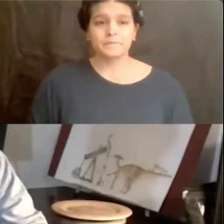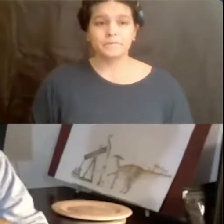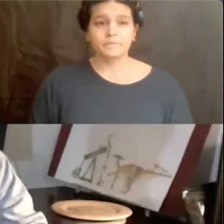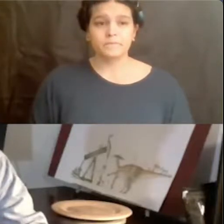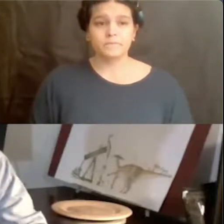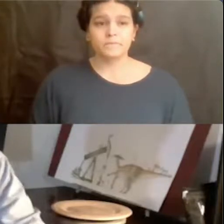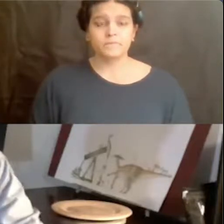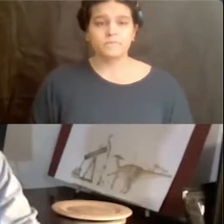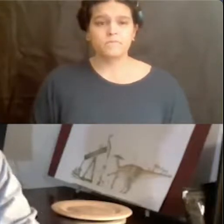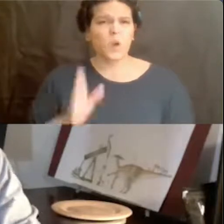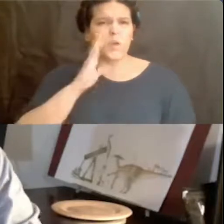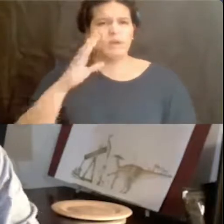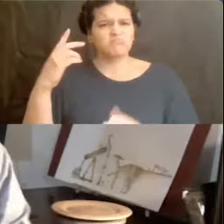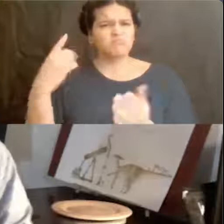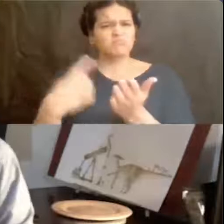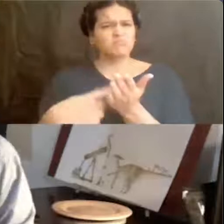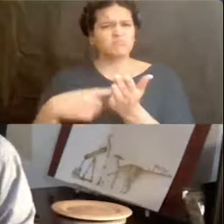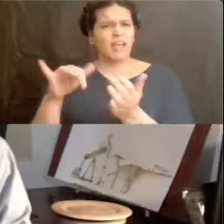and I'll get into that later.